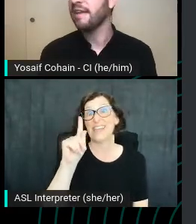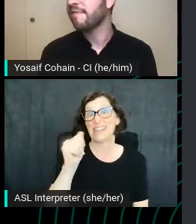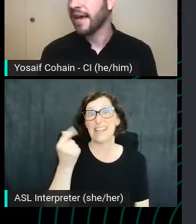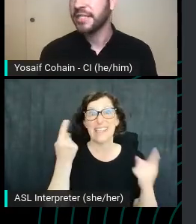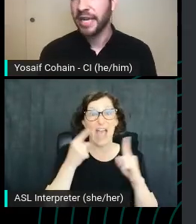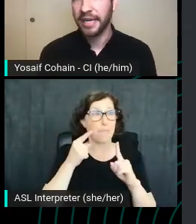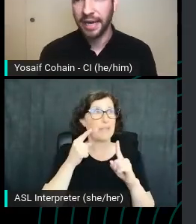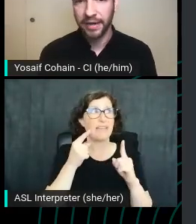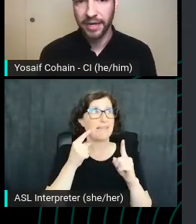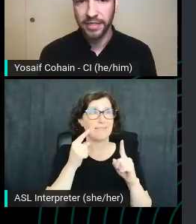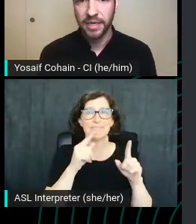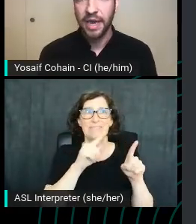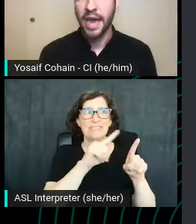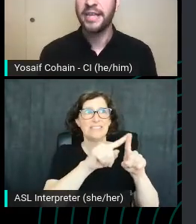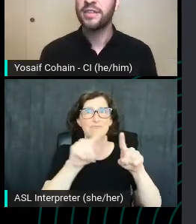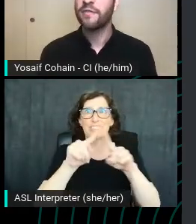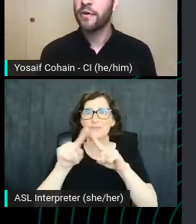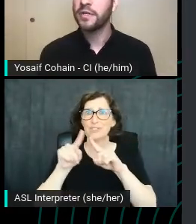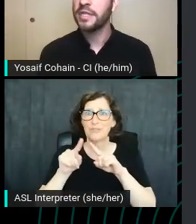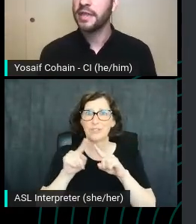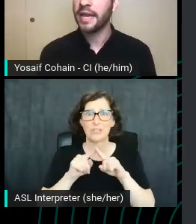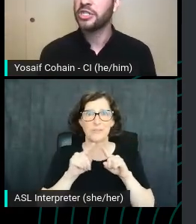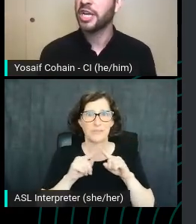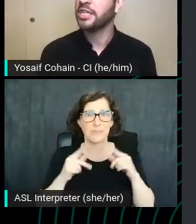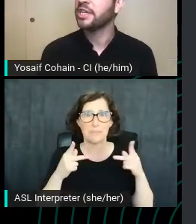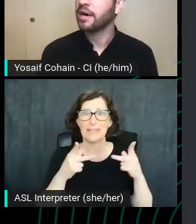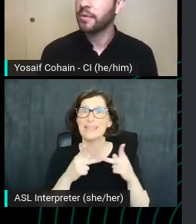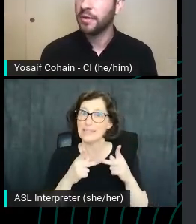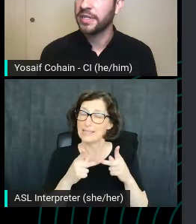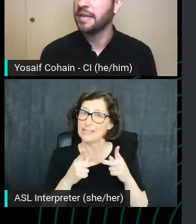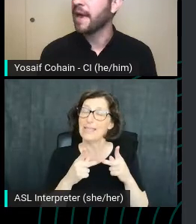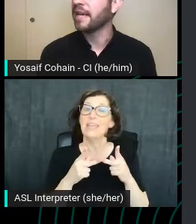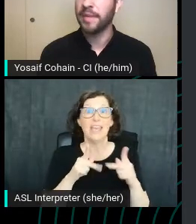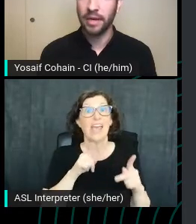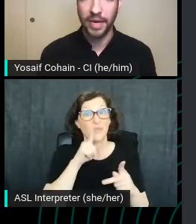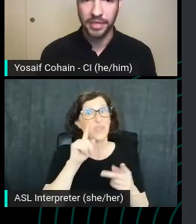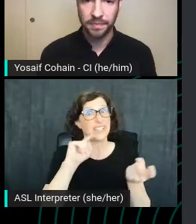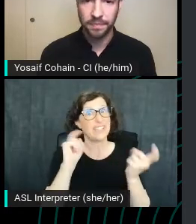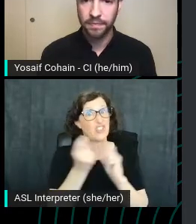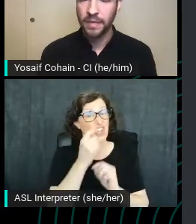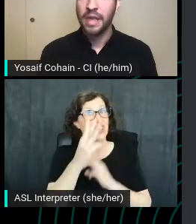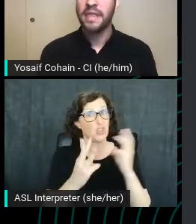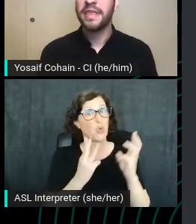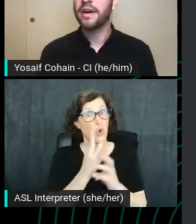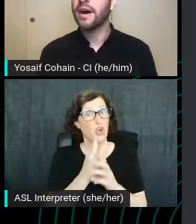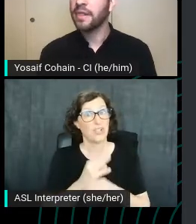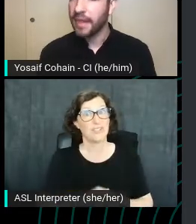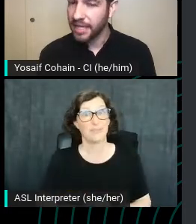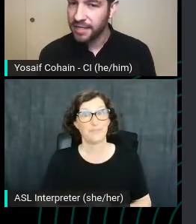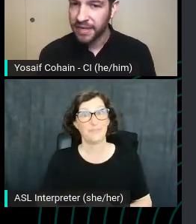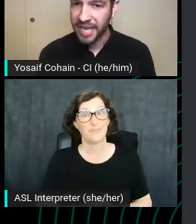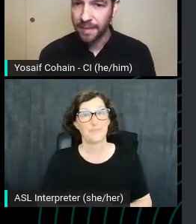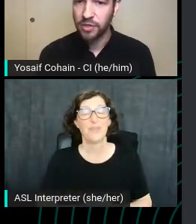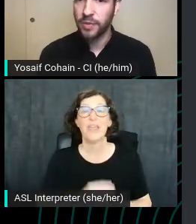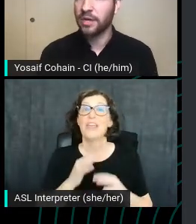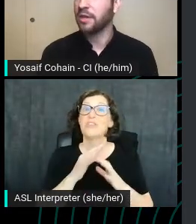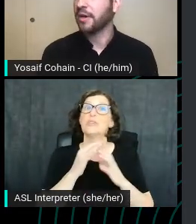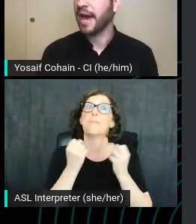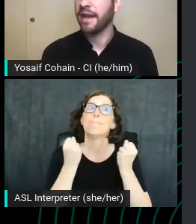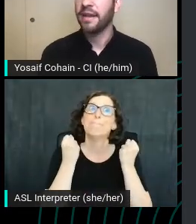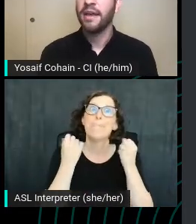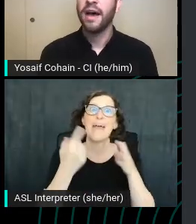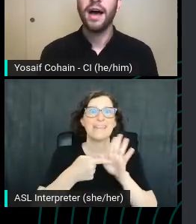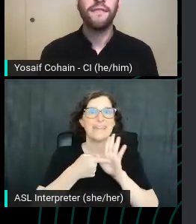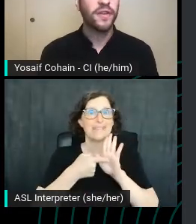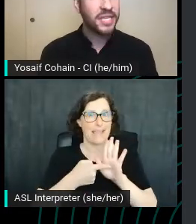in many fascinating areas and is a force that is changing our world in many big ways. There are lots of examples we could